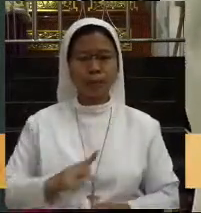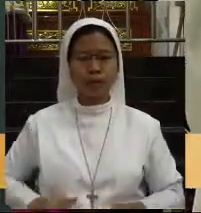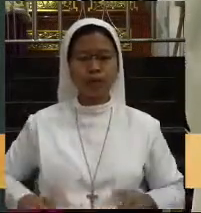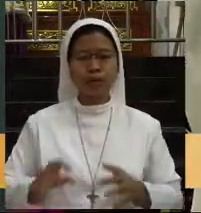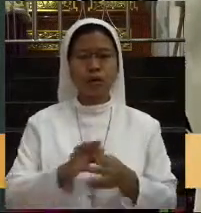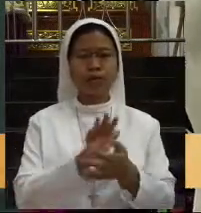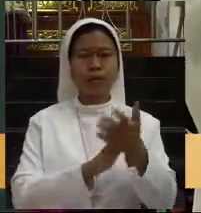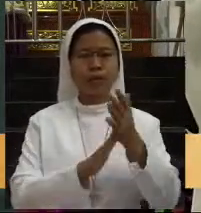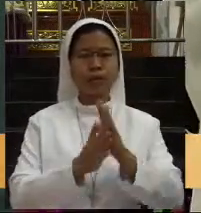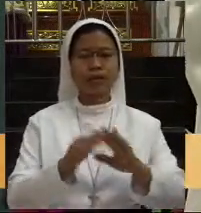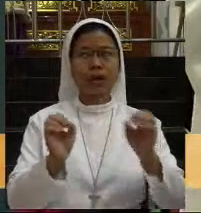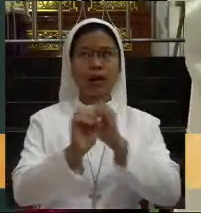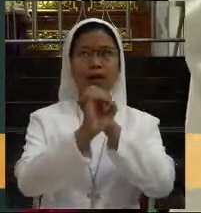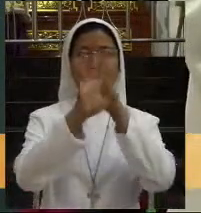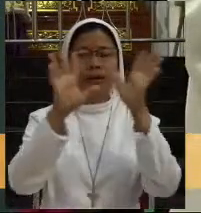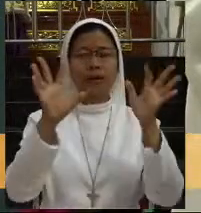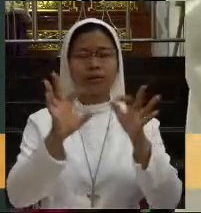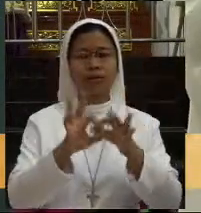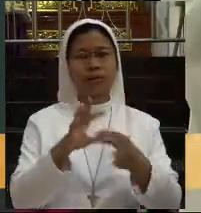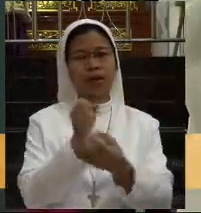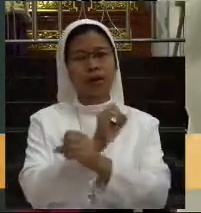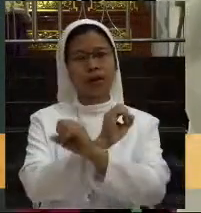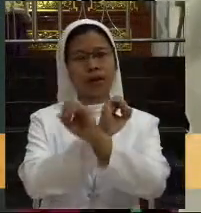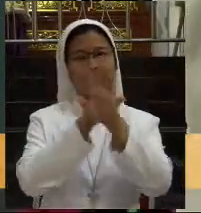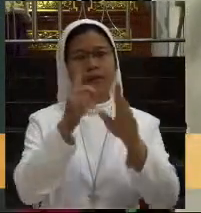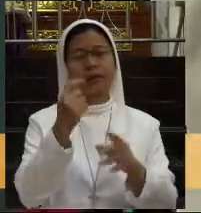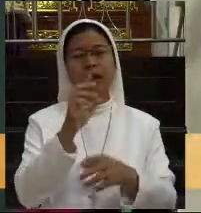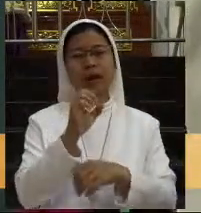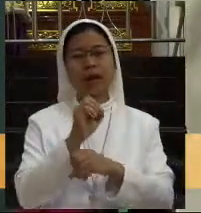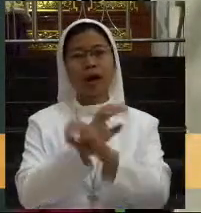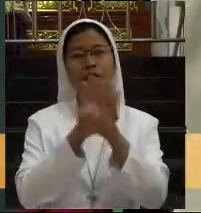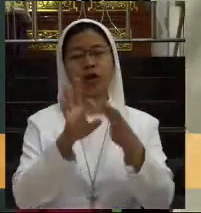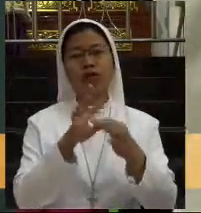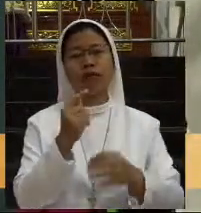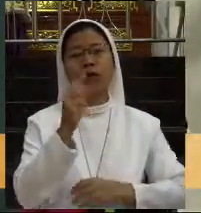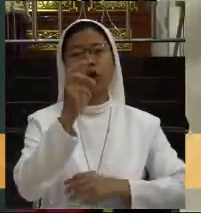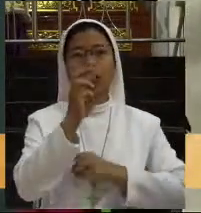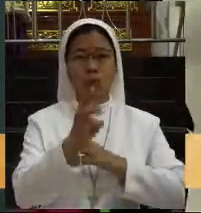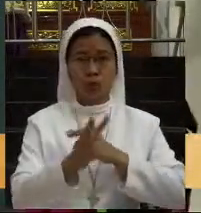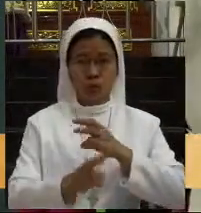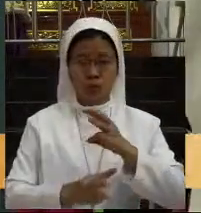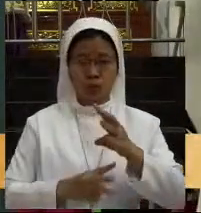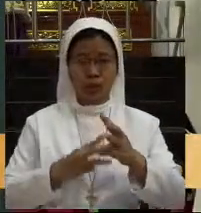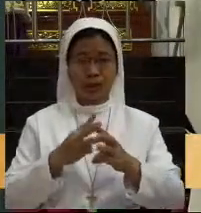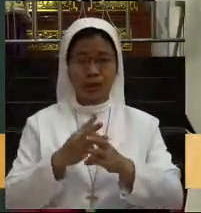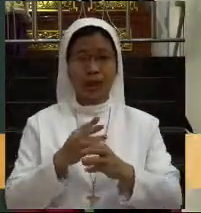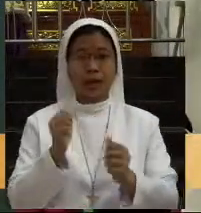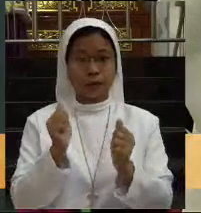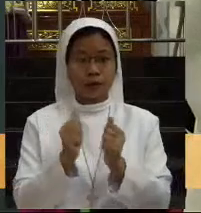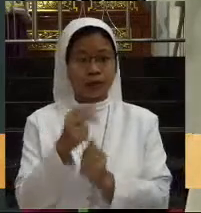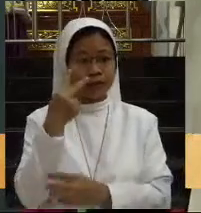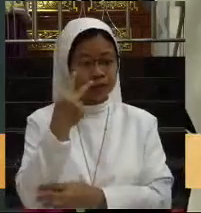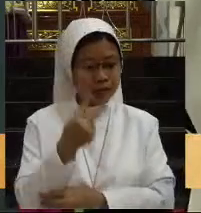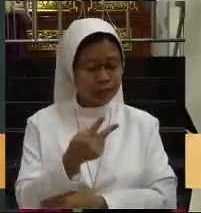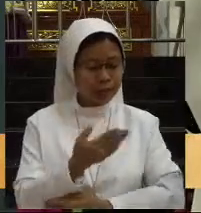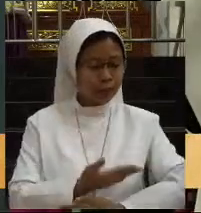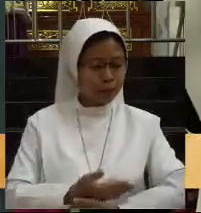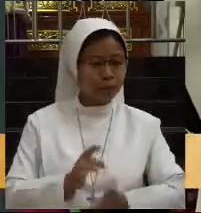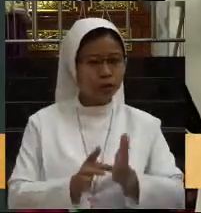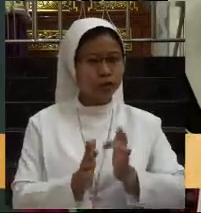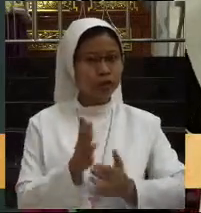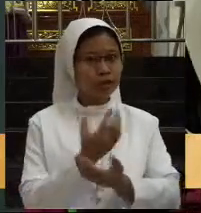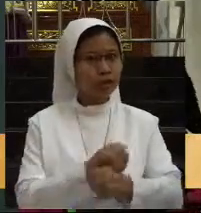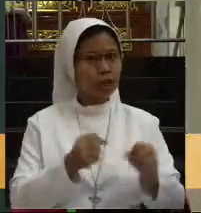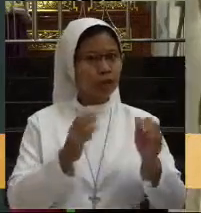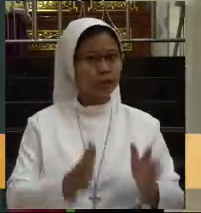Peace, the Light of Lights, the Light of the World. And with that, he was ready